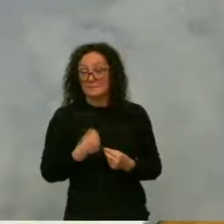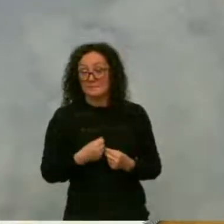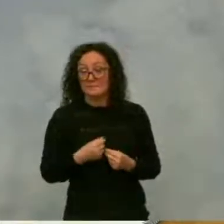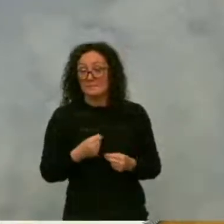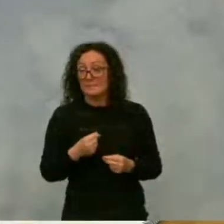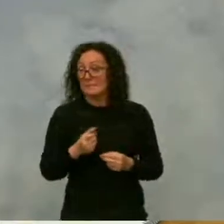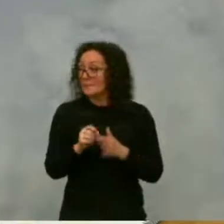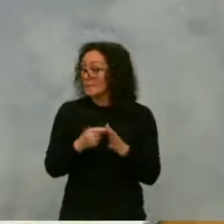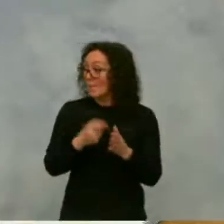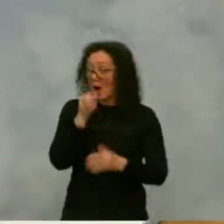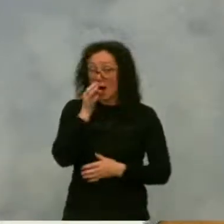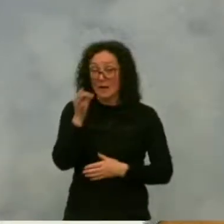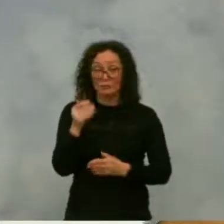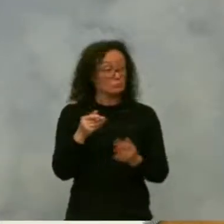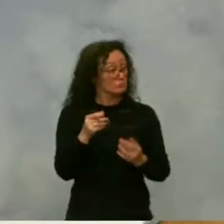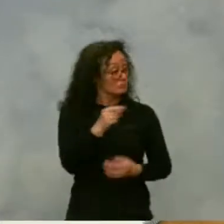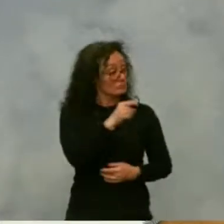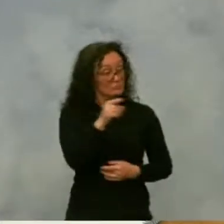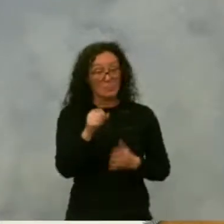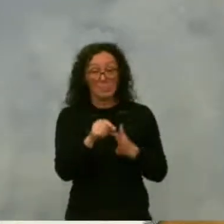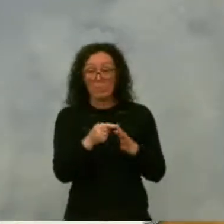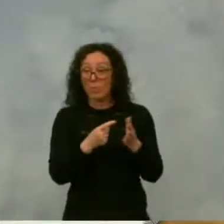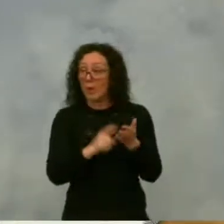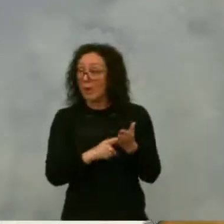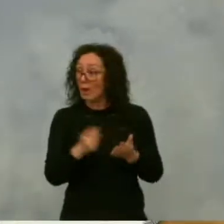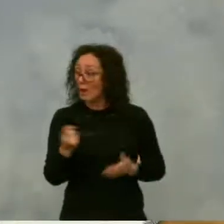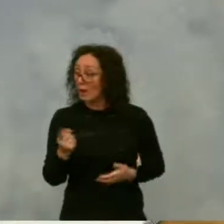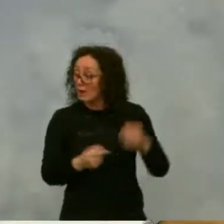Paul, can I ask you to come in, please?